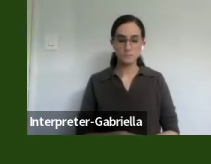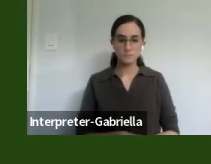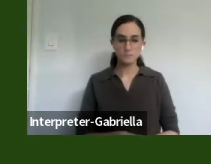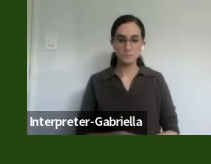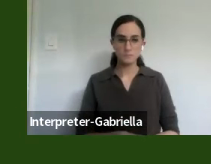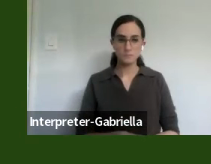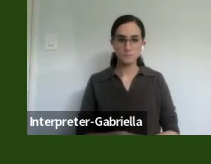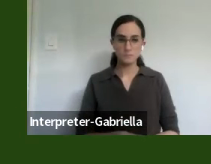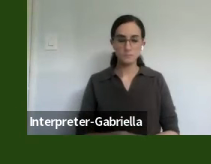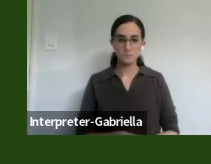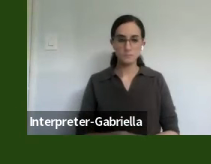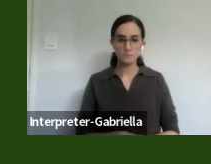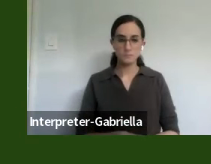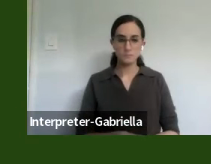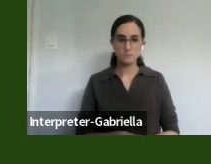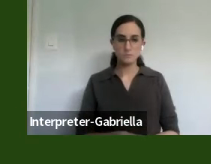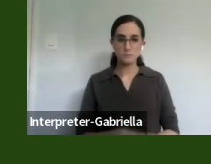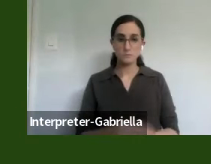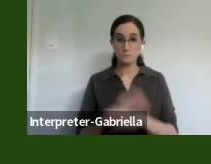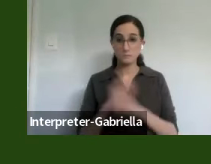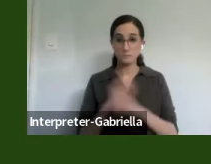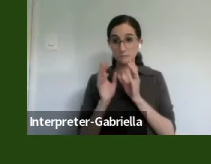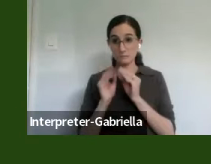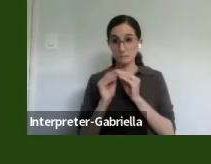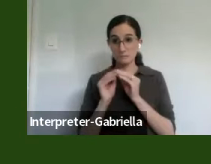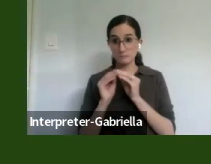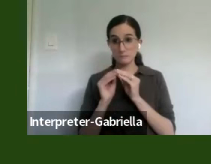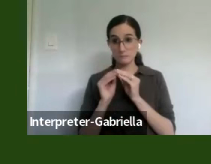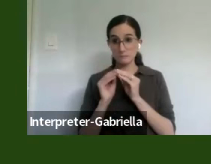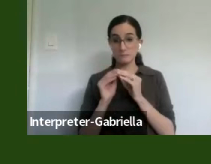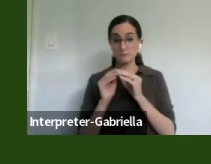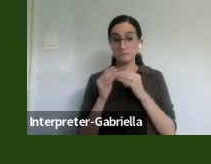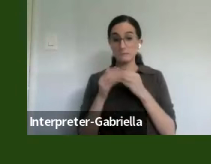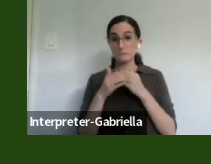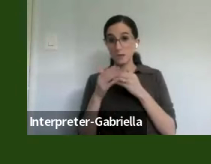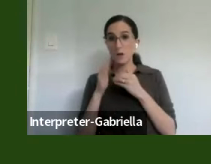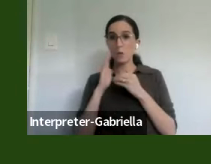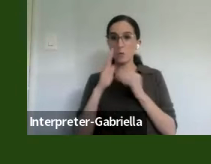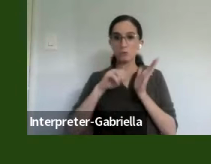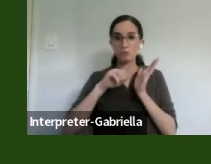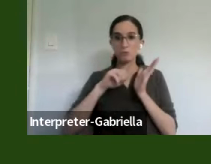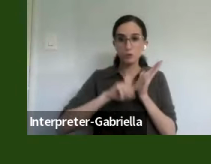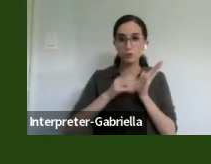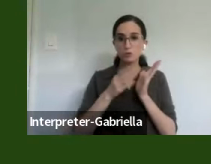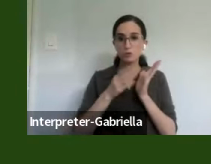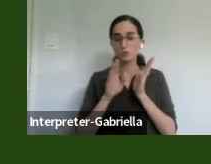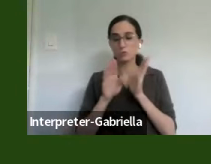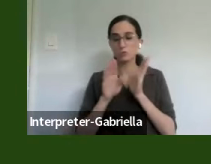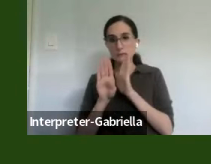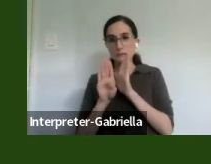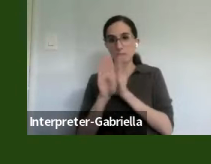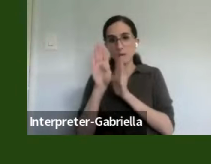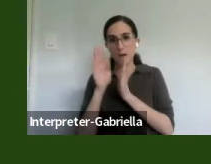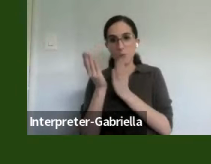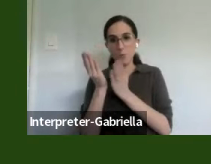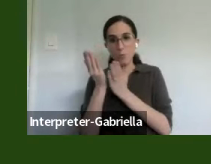work done outside of our meetings in between research, developing proposals, and we want to commit to getting that